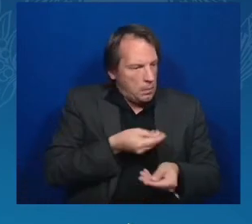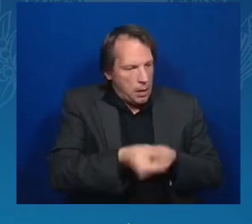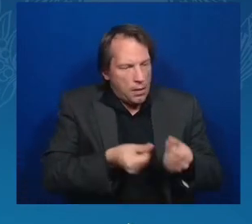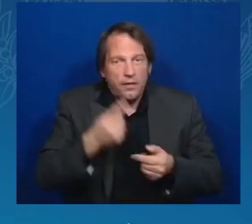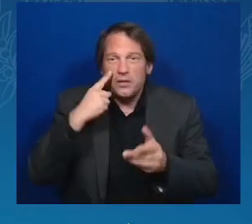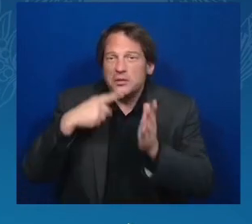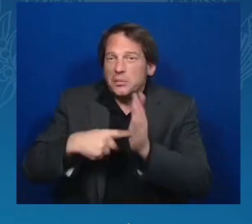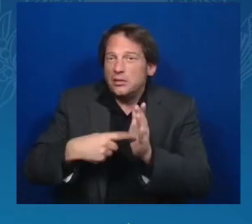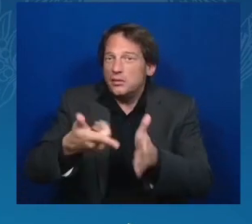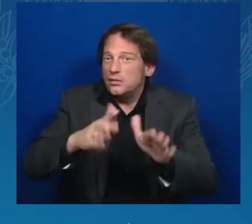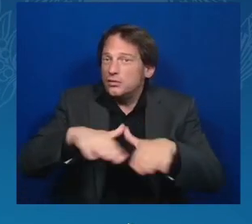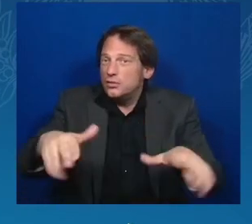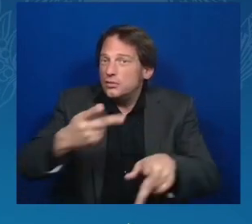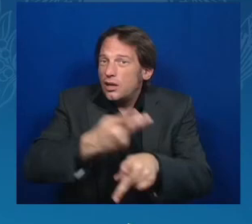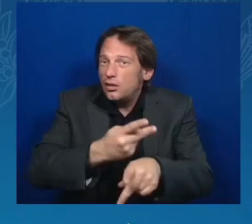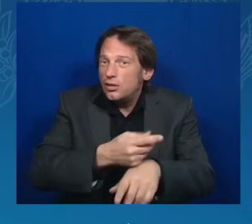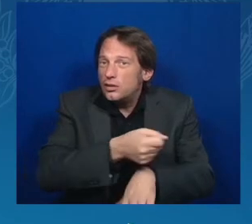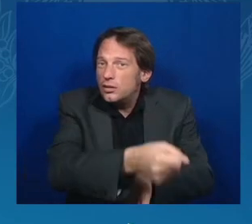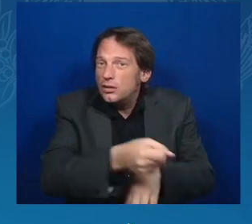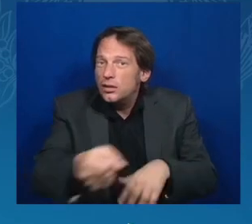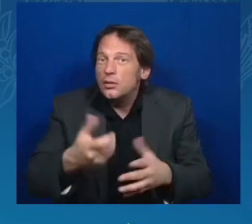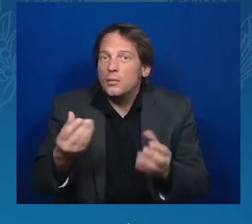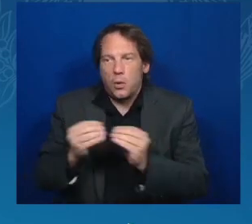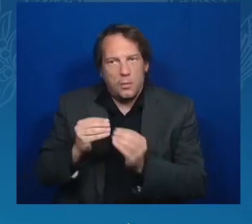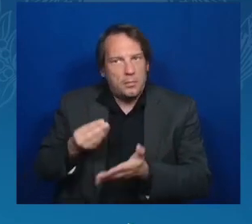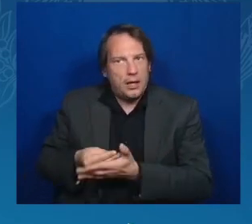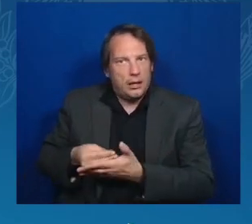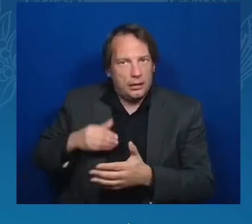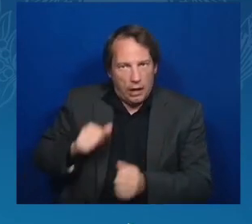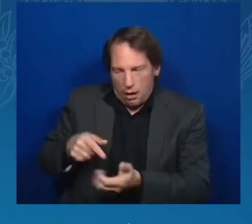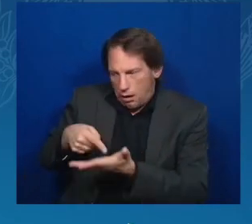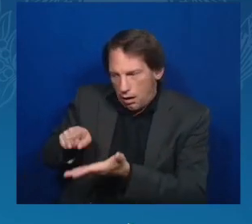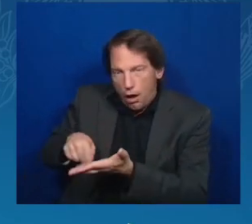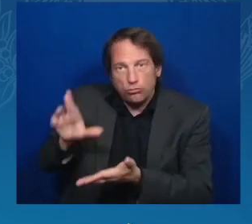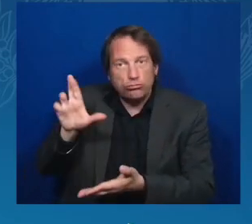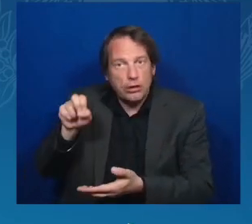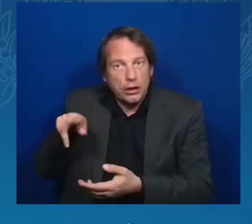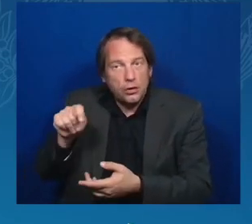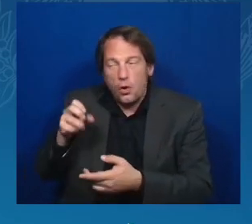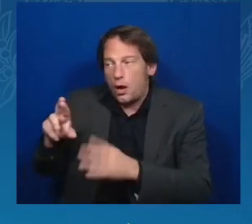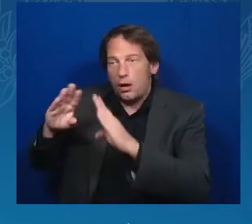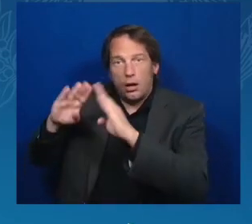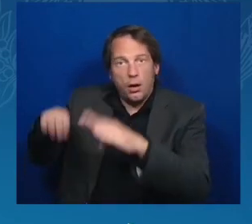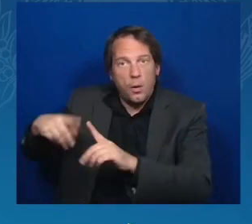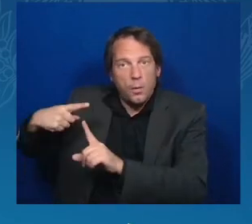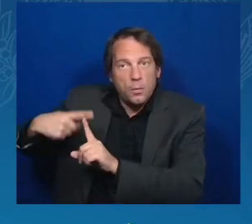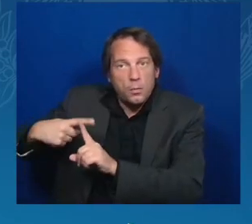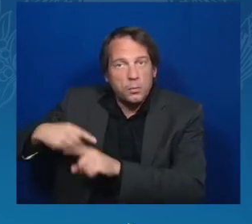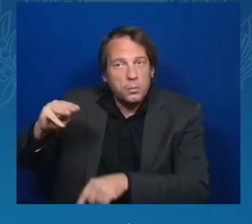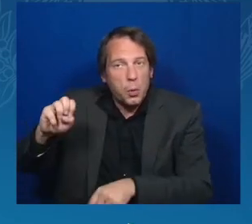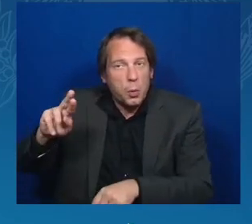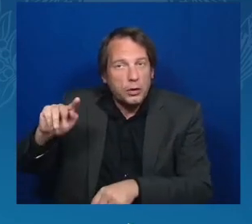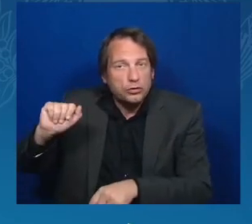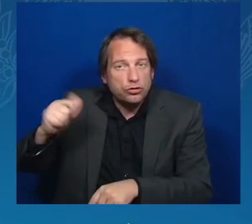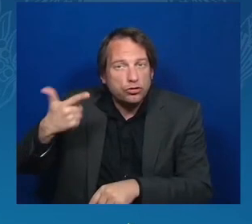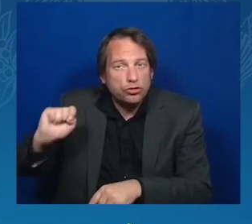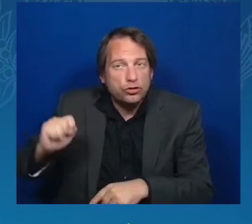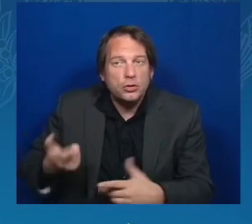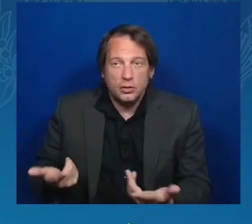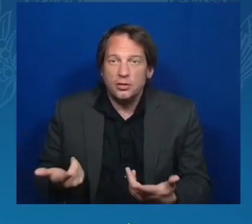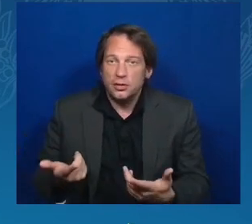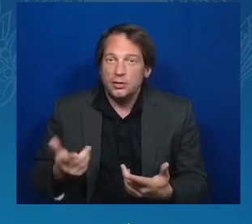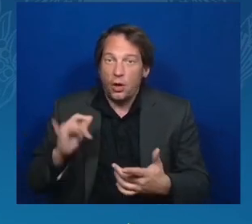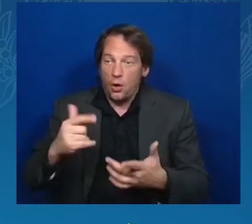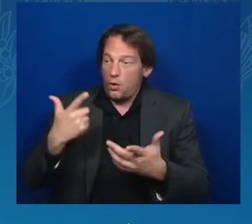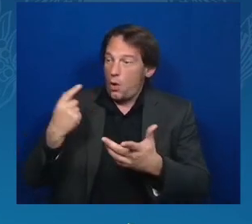that we've done thus far, I'm announcing a new plan to forgive more loans for 25 million more Americans, including